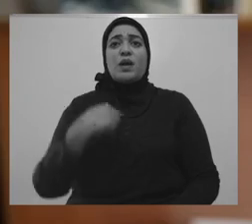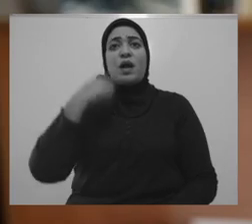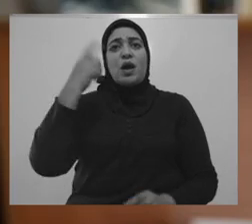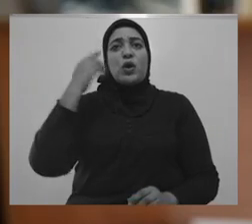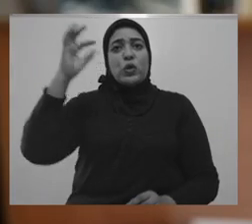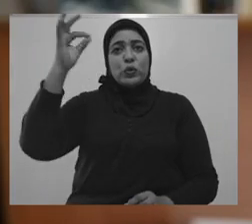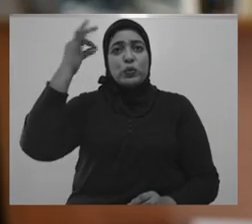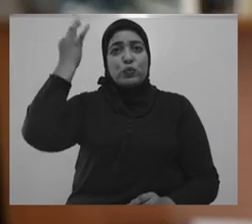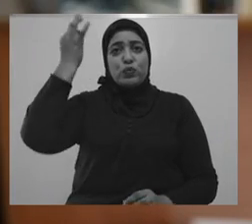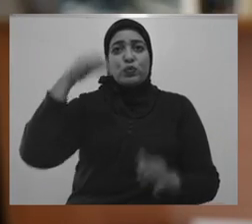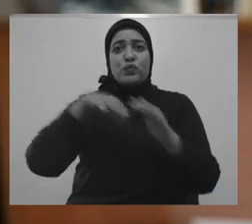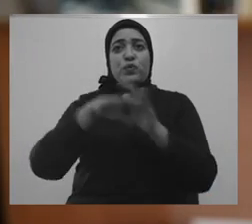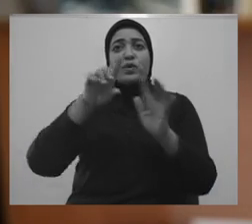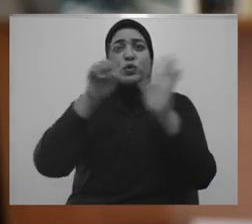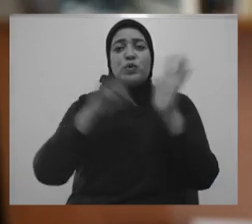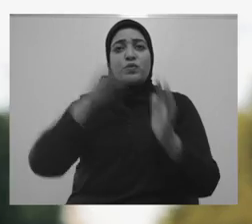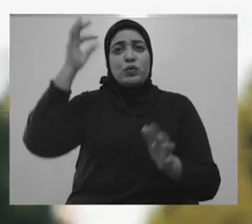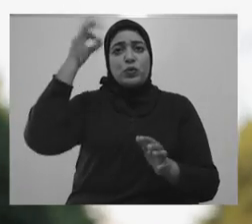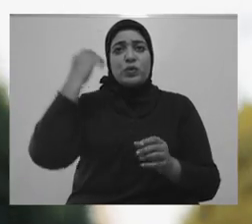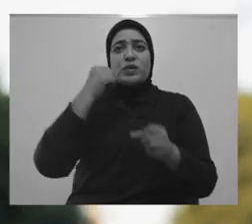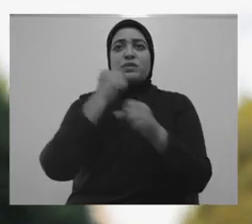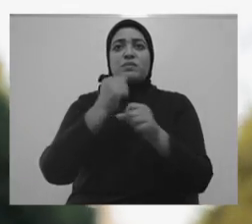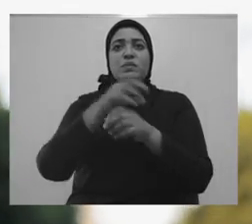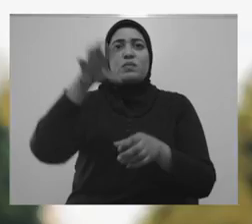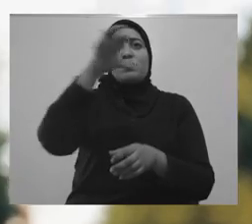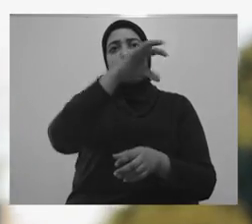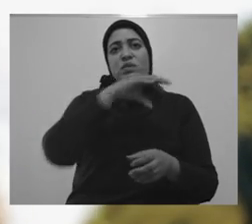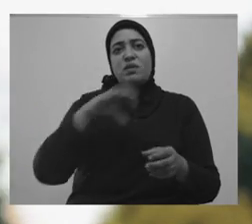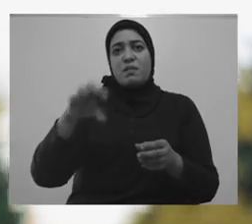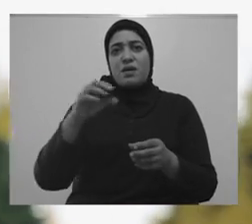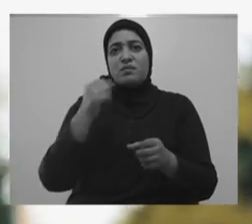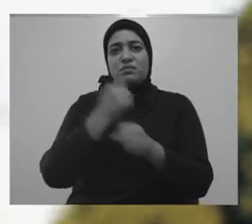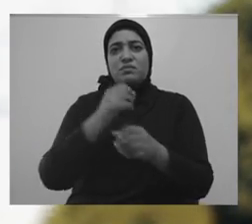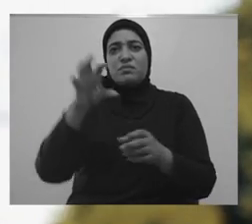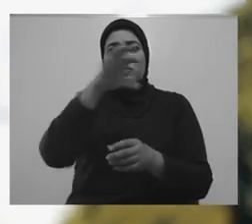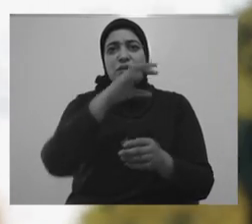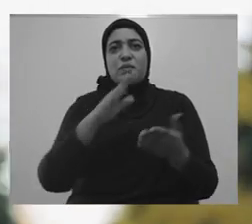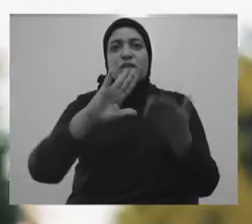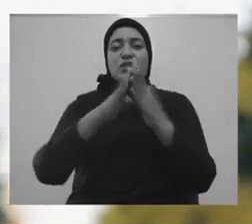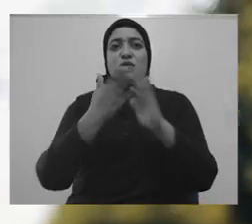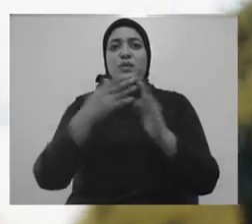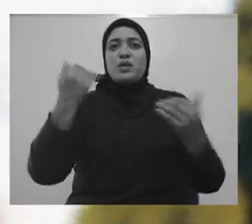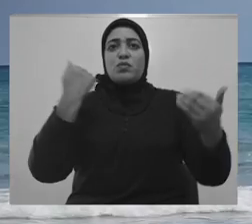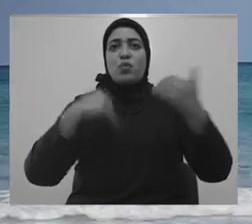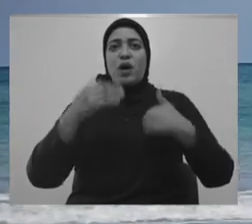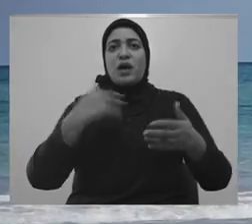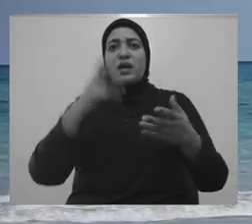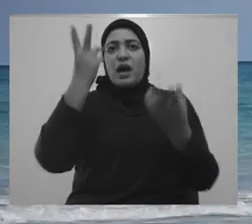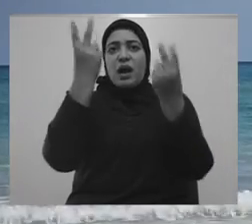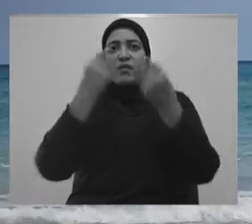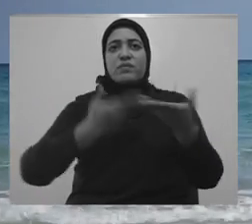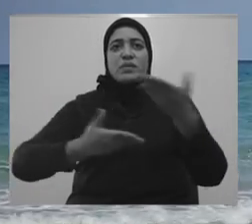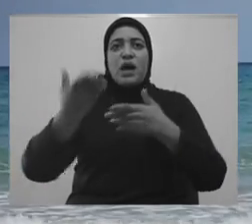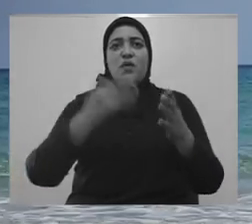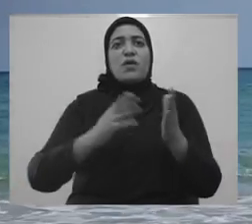In Tunisia, today, what we have noticed is that in urban areas, urban areas, or rural areas, of the disabled